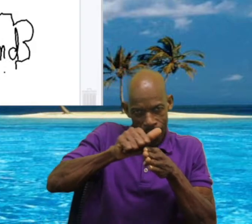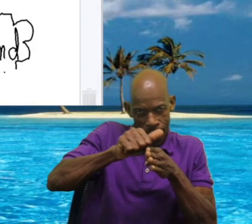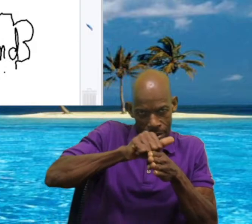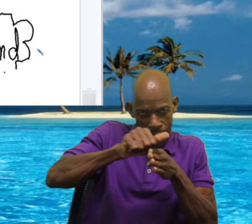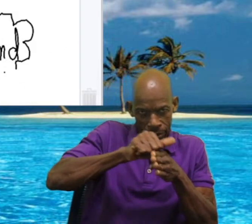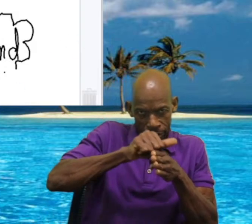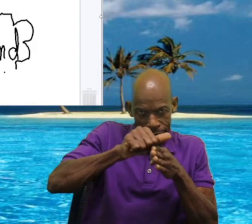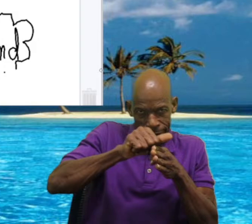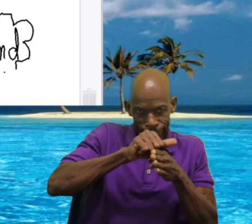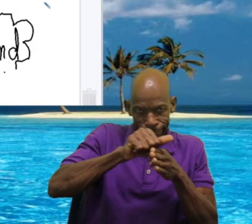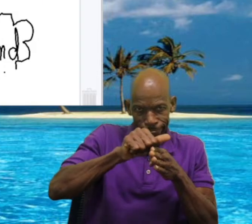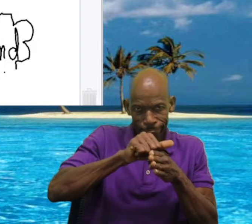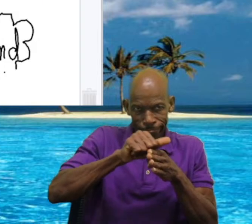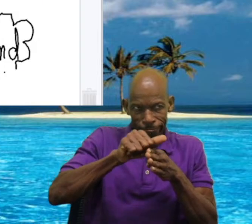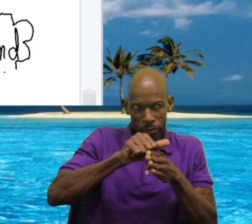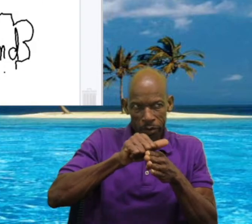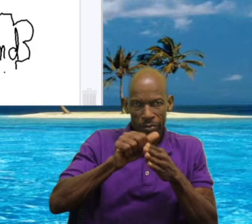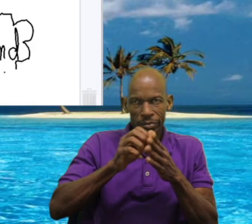together.